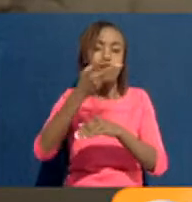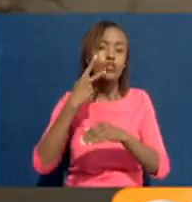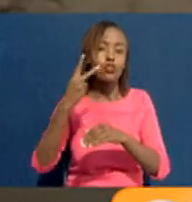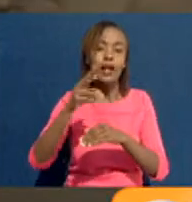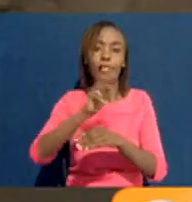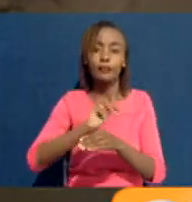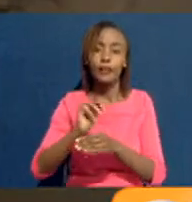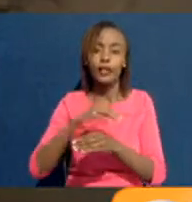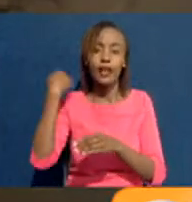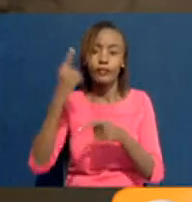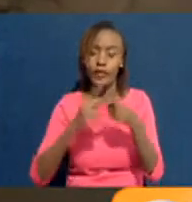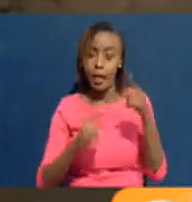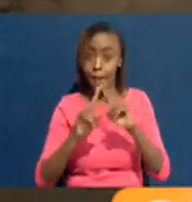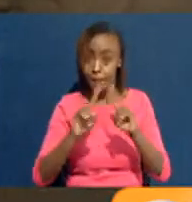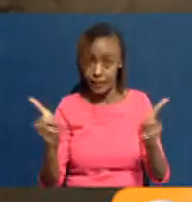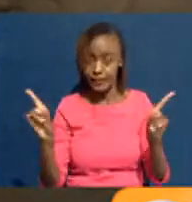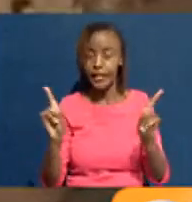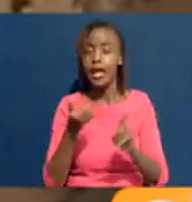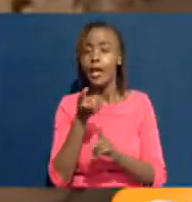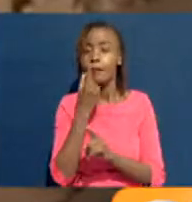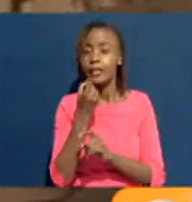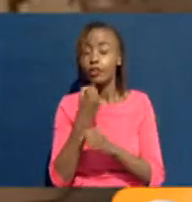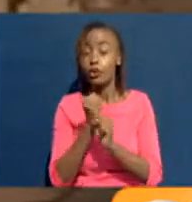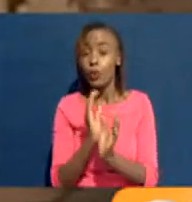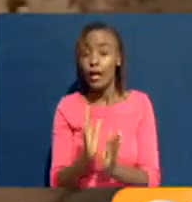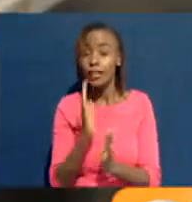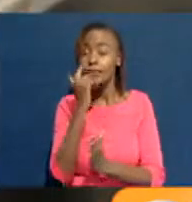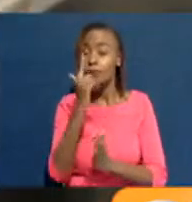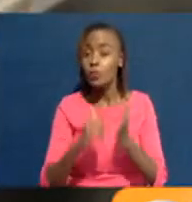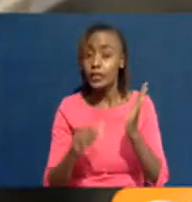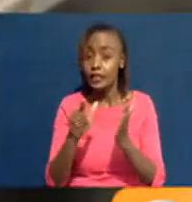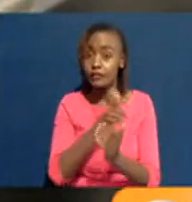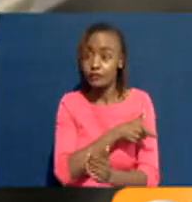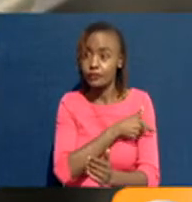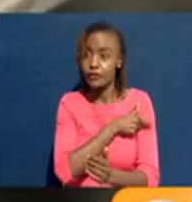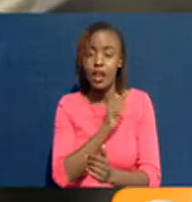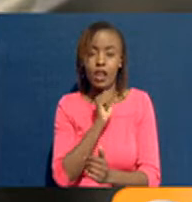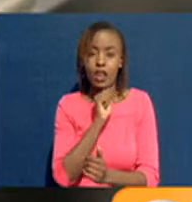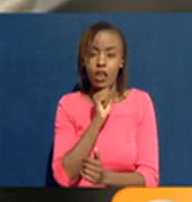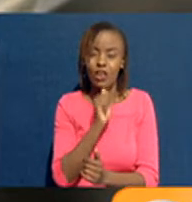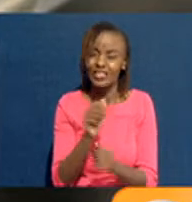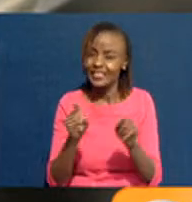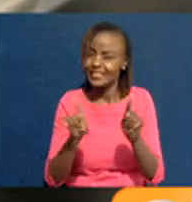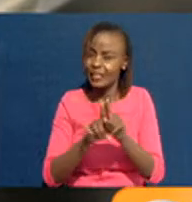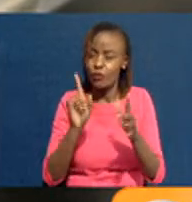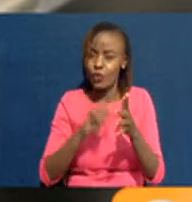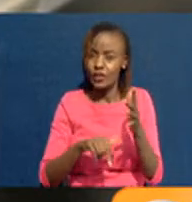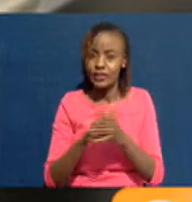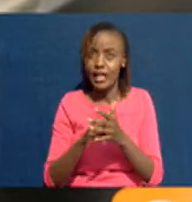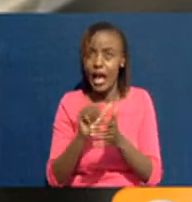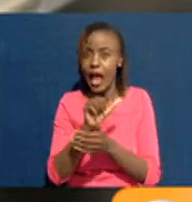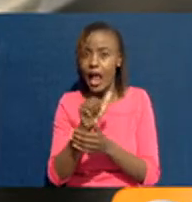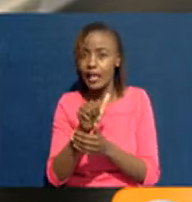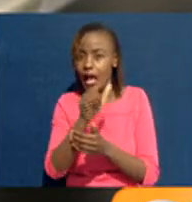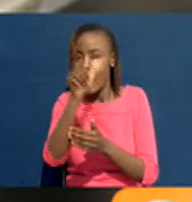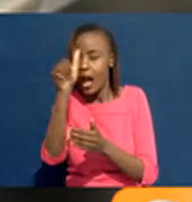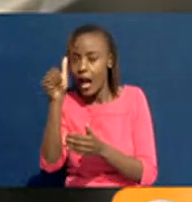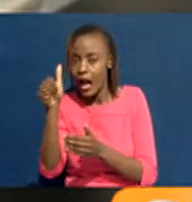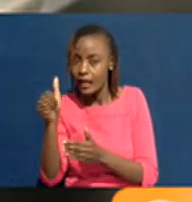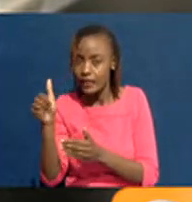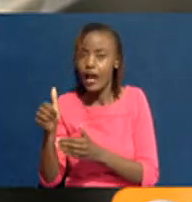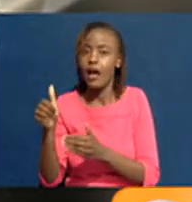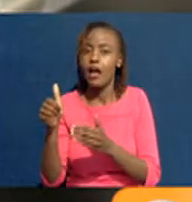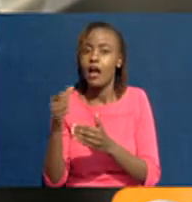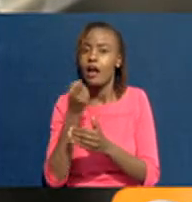a year. However, medical practitioners say the vaccine should not be seen as an alternative to the traditional approaches